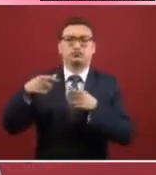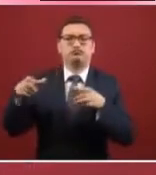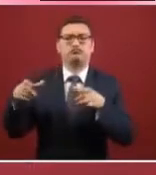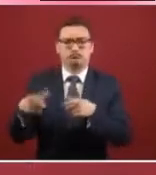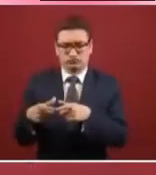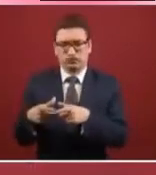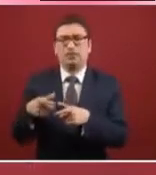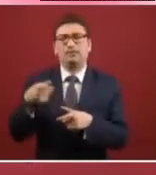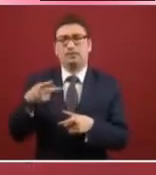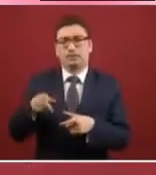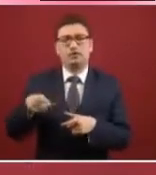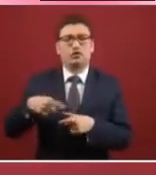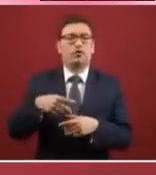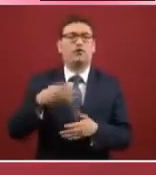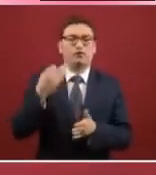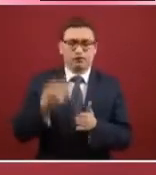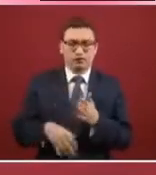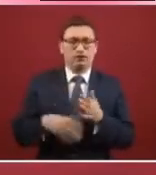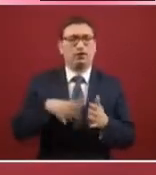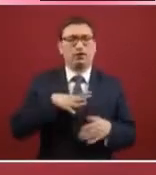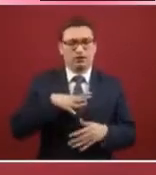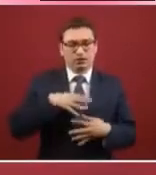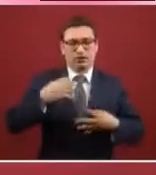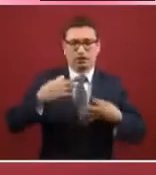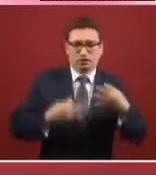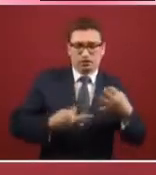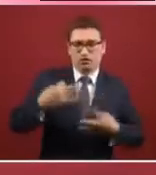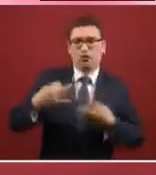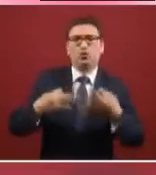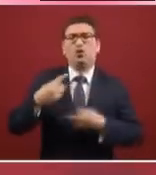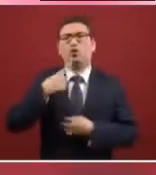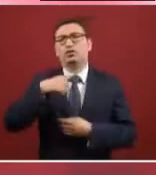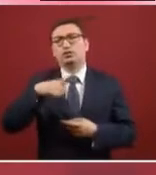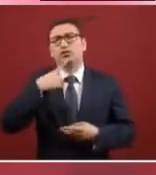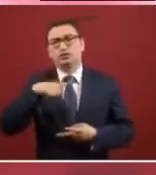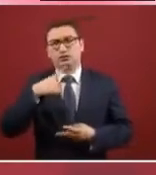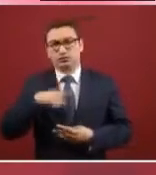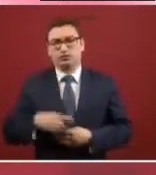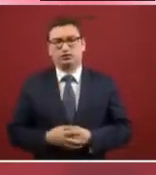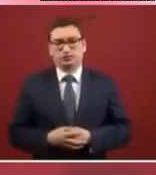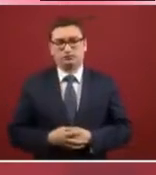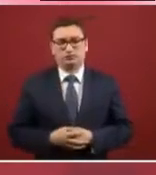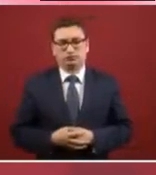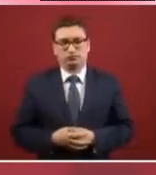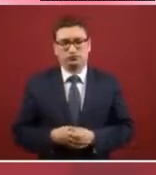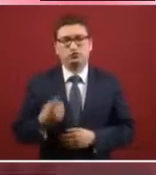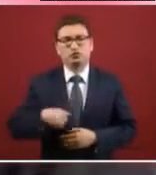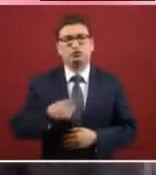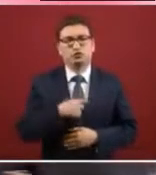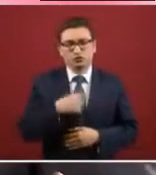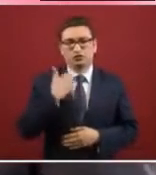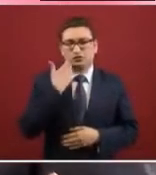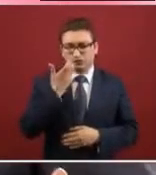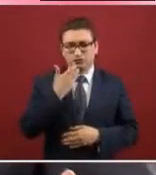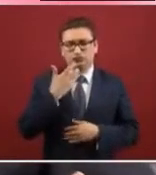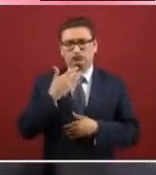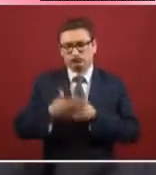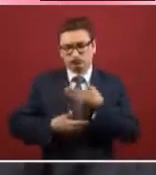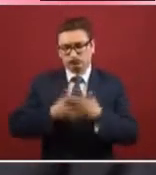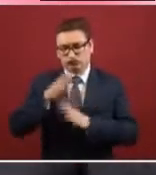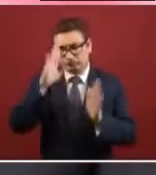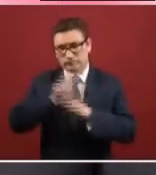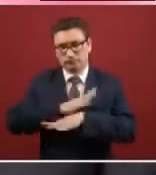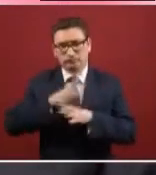minor juicios, but there's judgments that are still pending demandas, and legal demands and we're